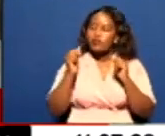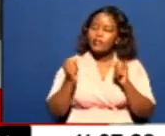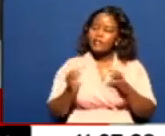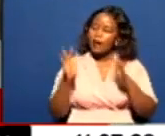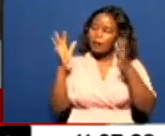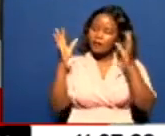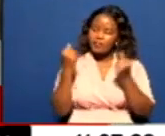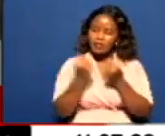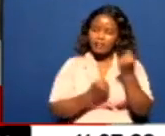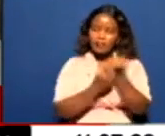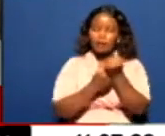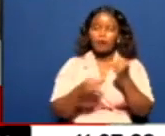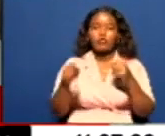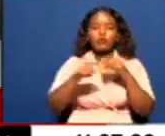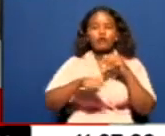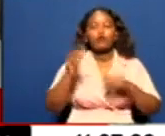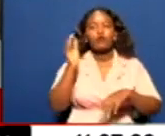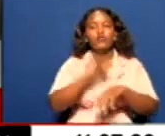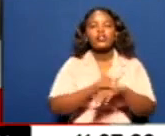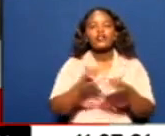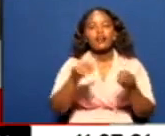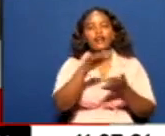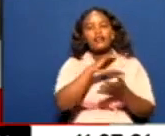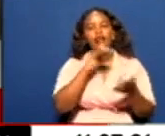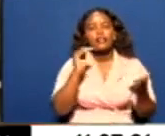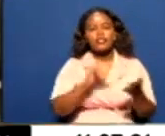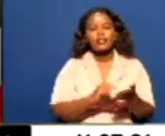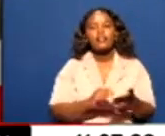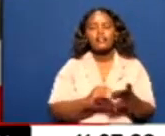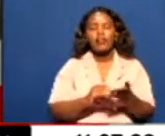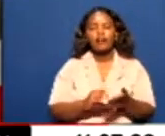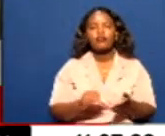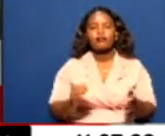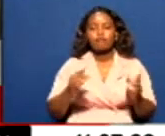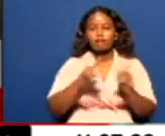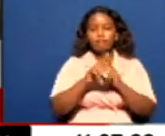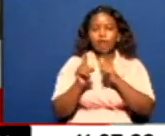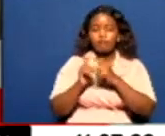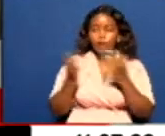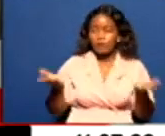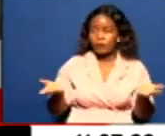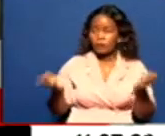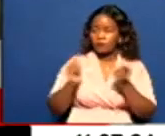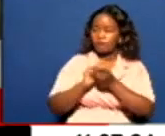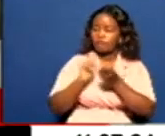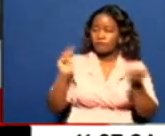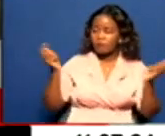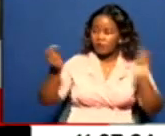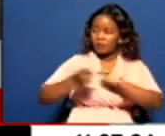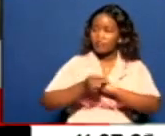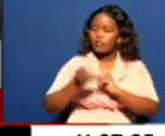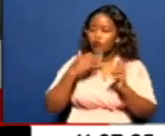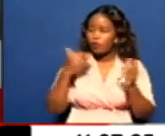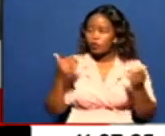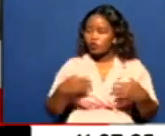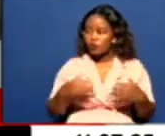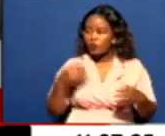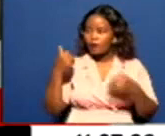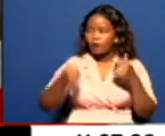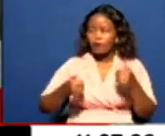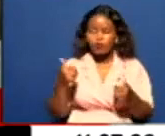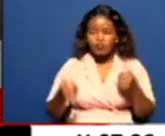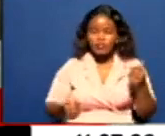that we get at the center. So the change I would like to have is ensure that